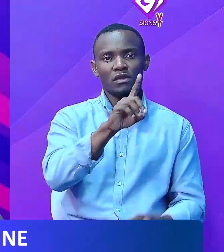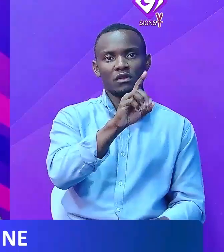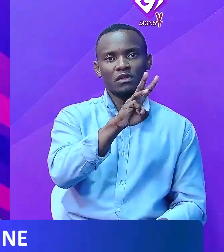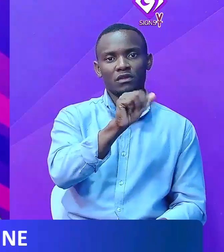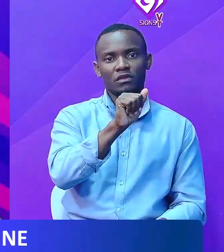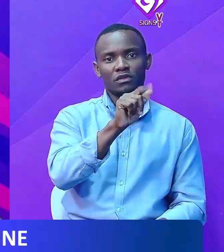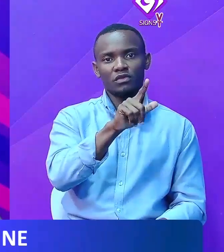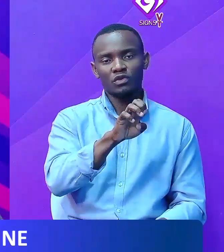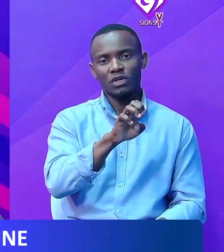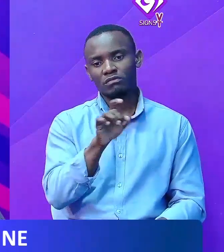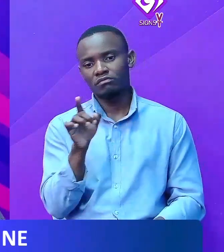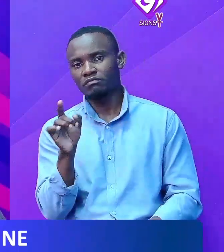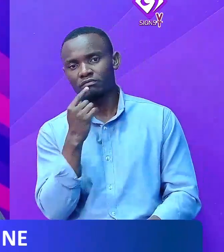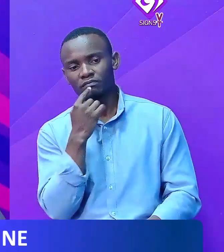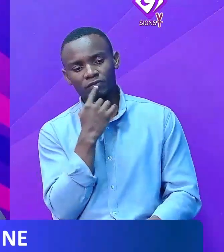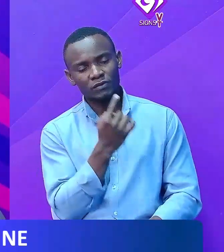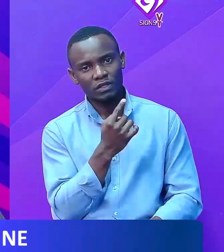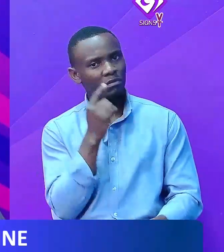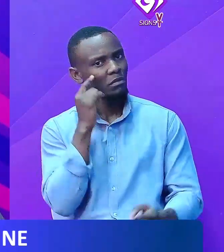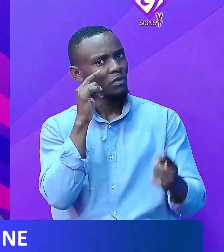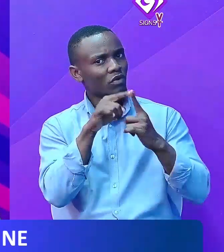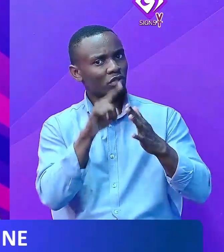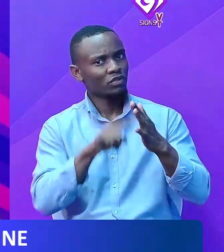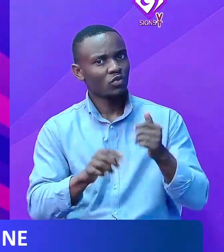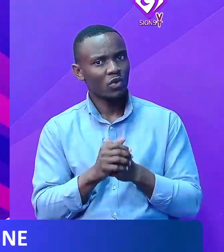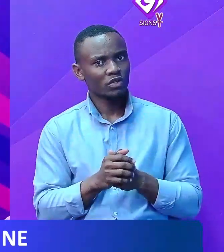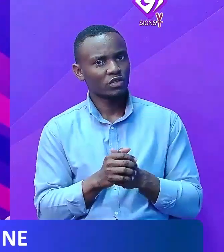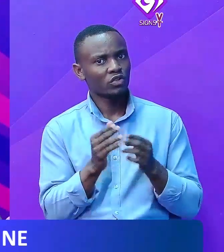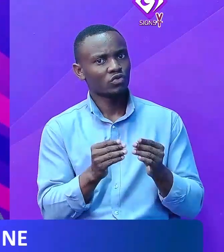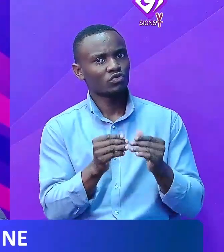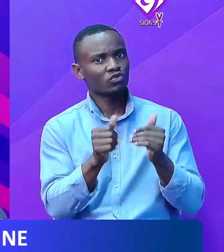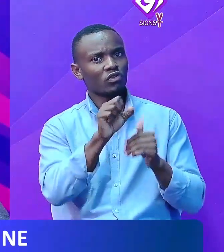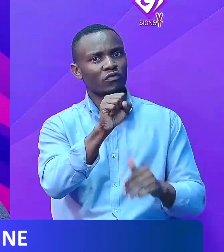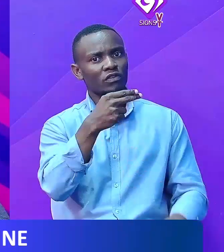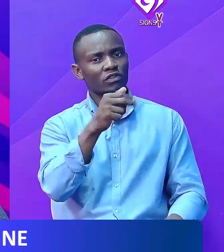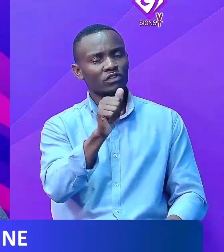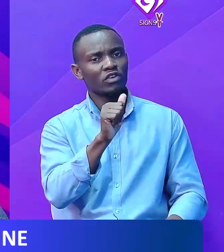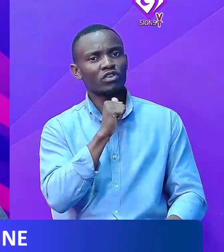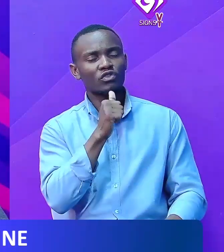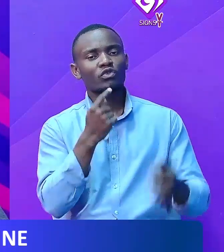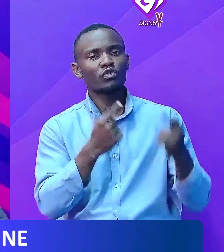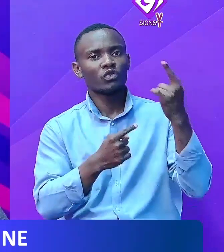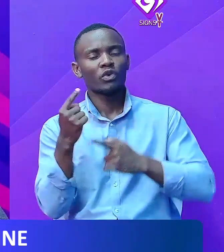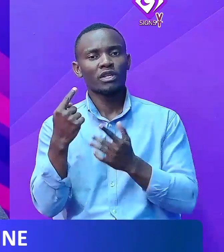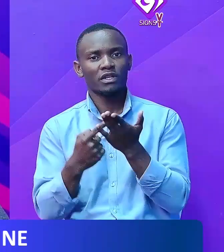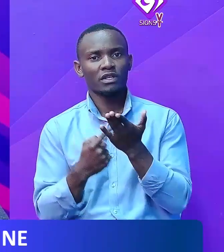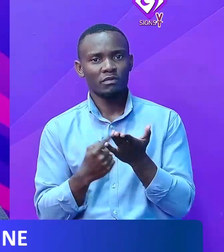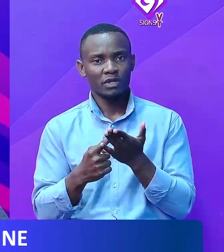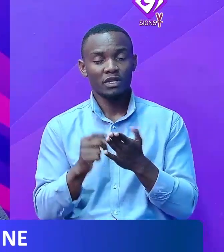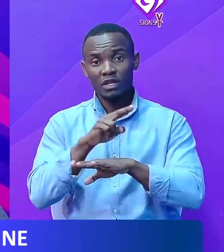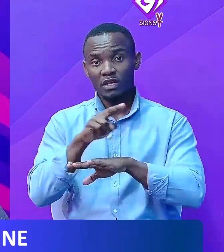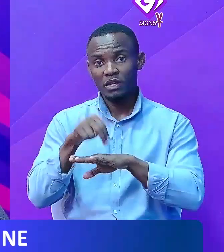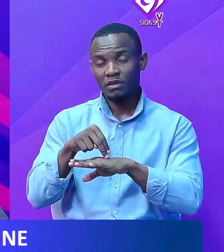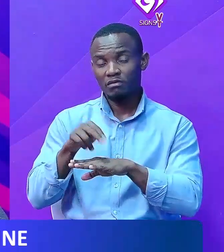win debates. And National Assembly Health Committee Chairperson Dr. James